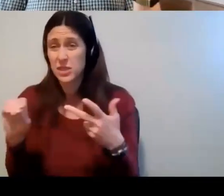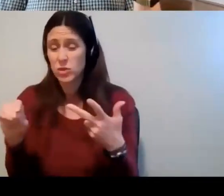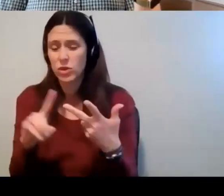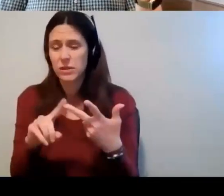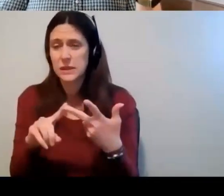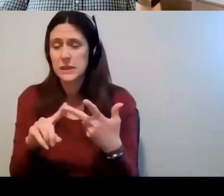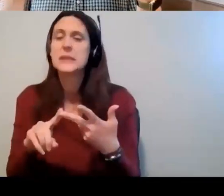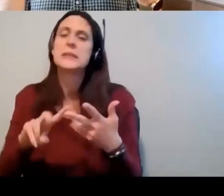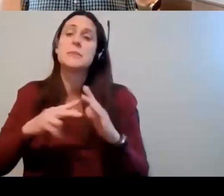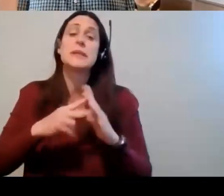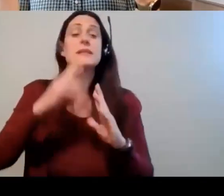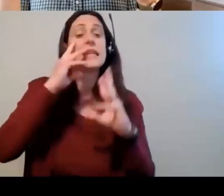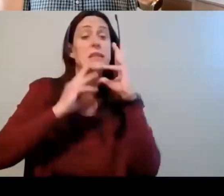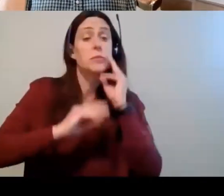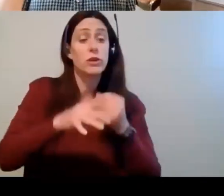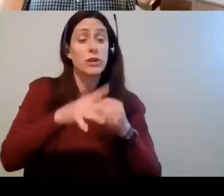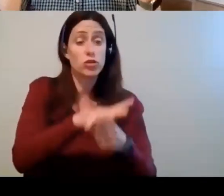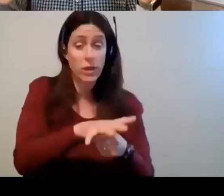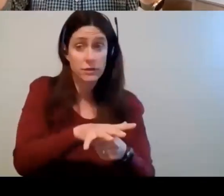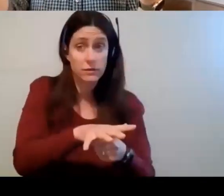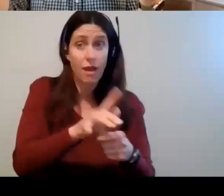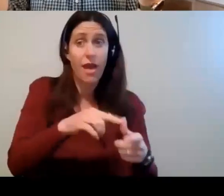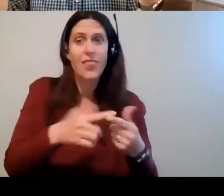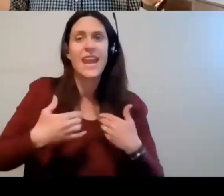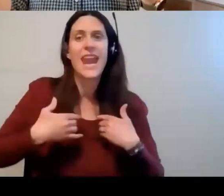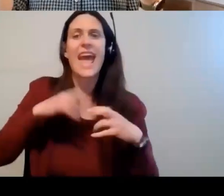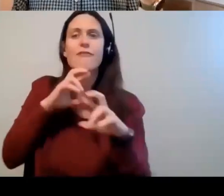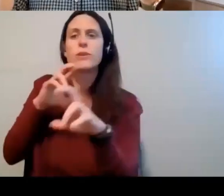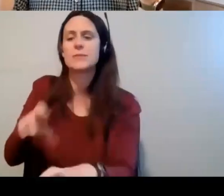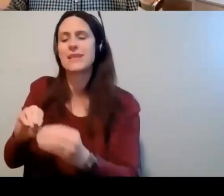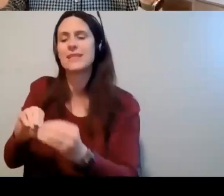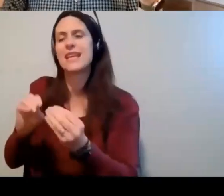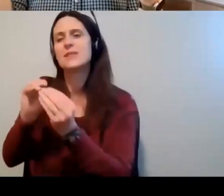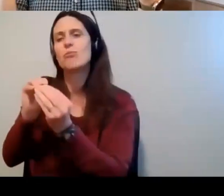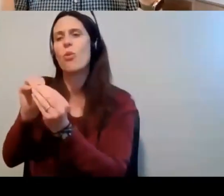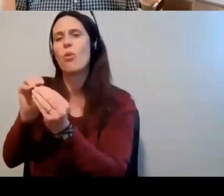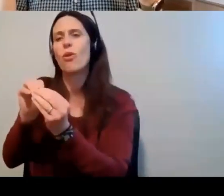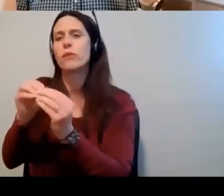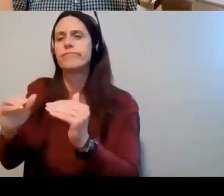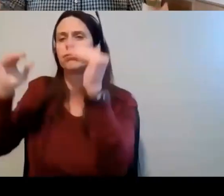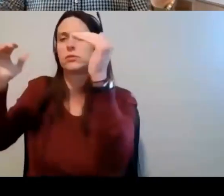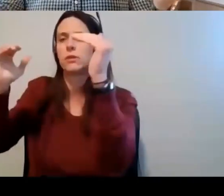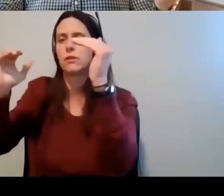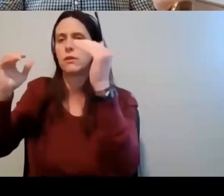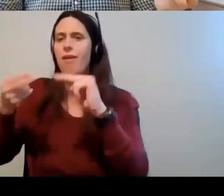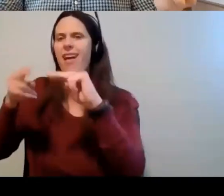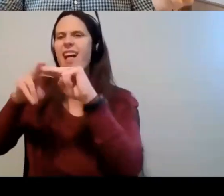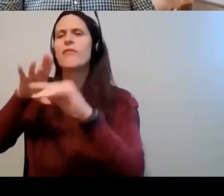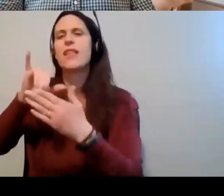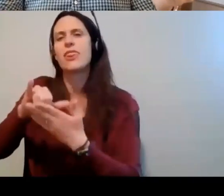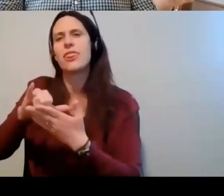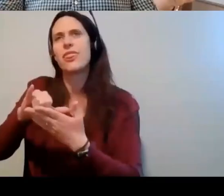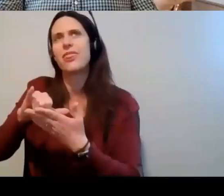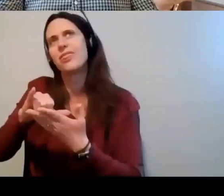experienced a stressor and I'm having a response that's slightly more elevated than what we would anticipate a